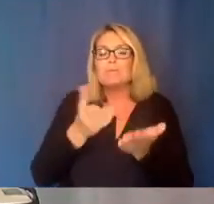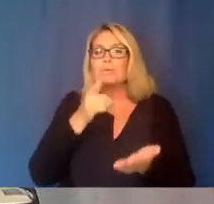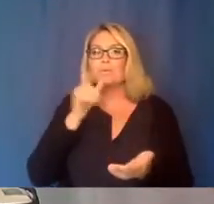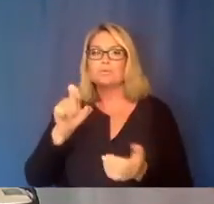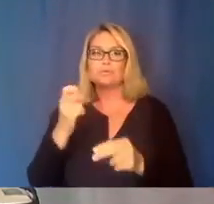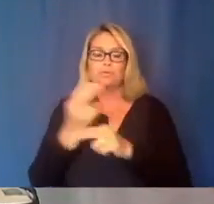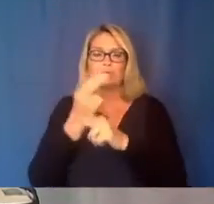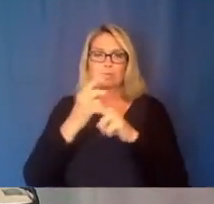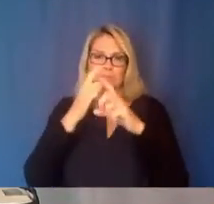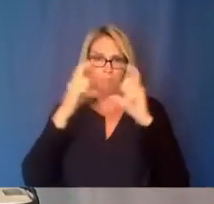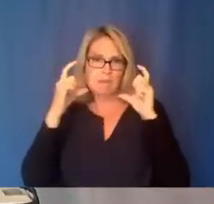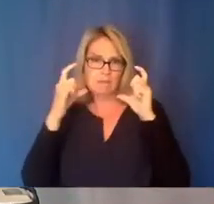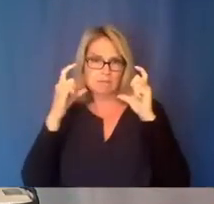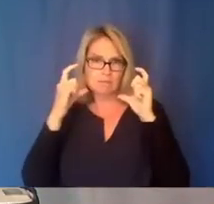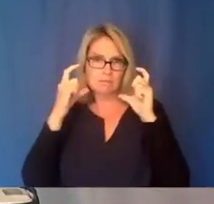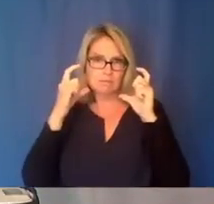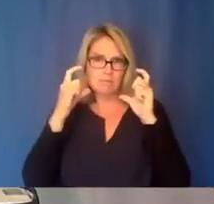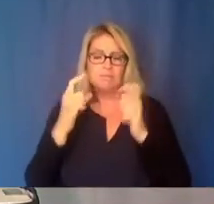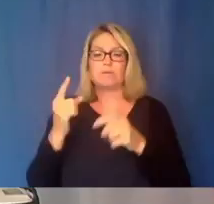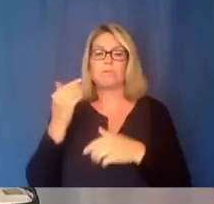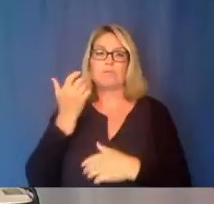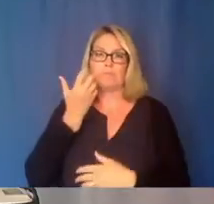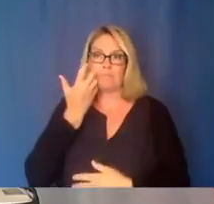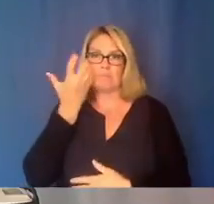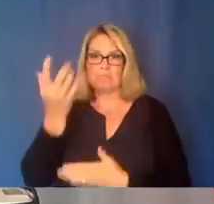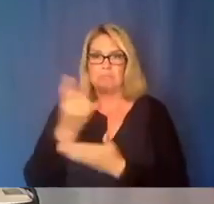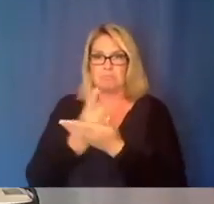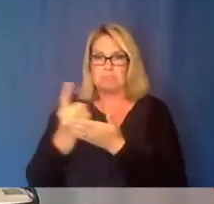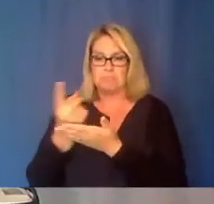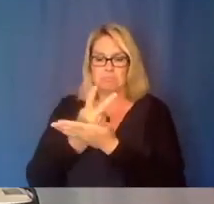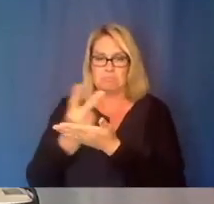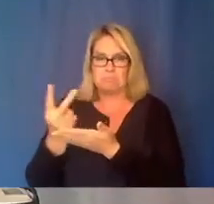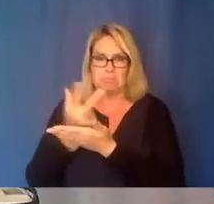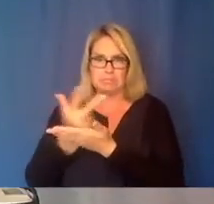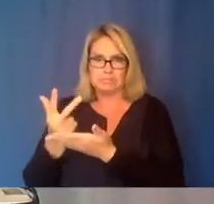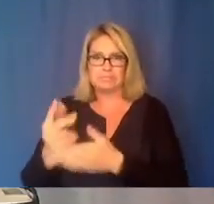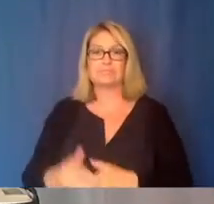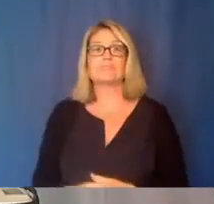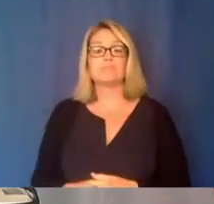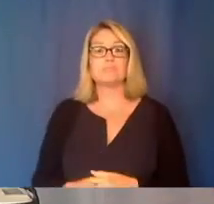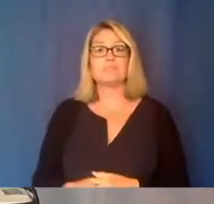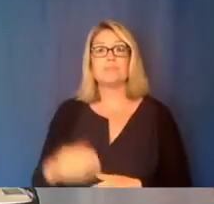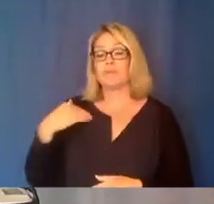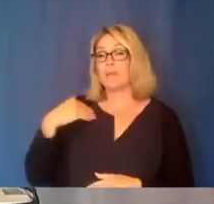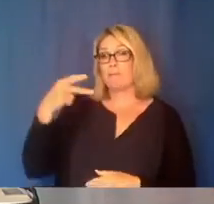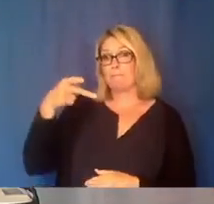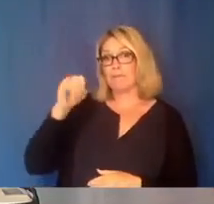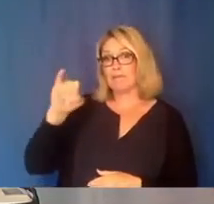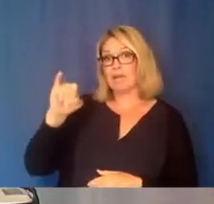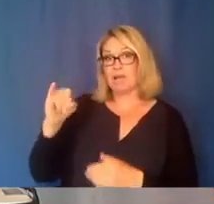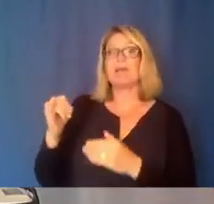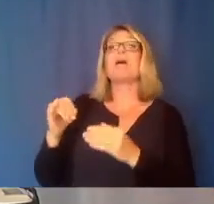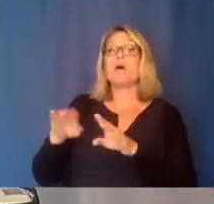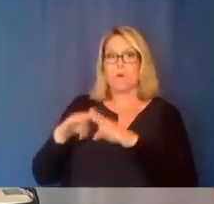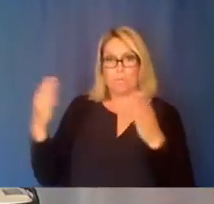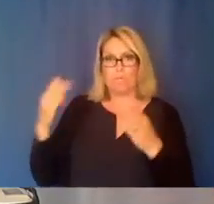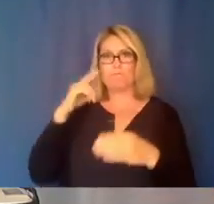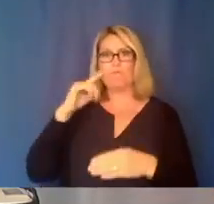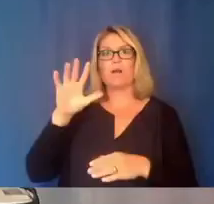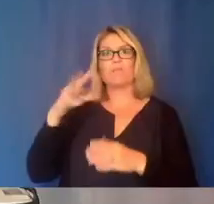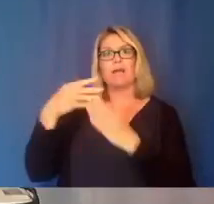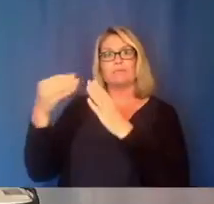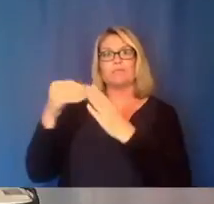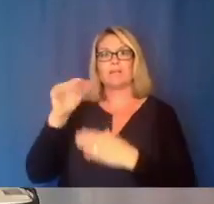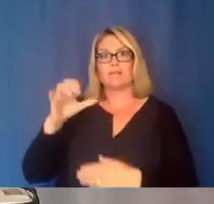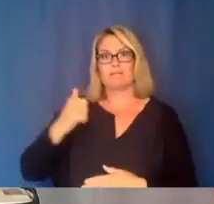mask in the days and weeks ahead. As well, we have opened our PEI pass stream to those outside of Atlantic Canada, and on July